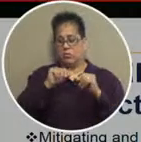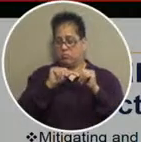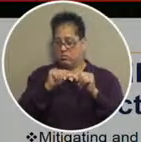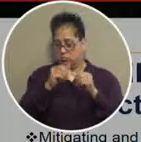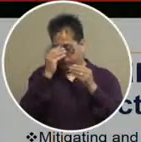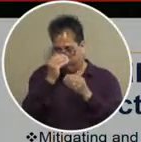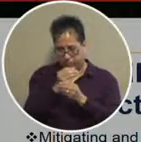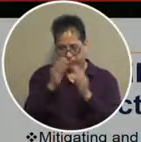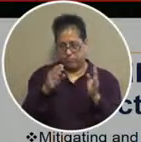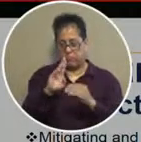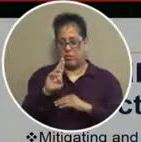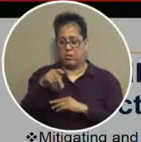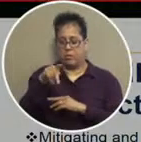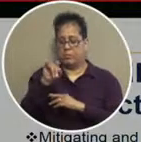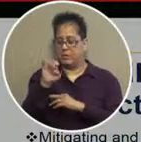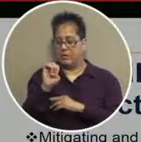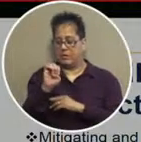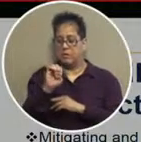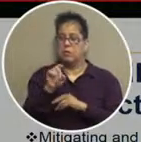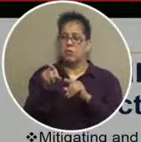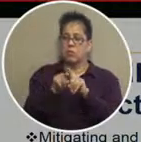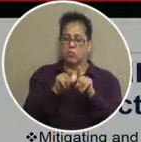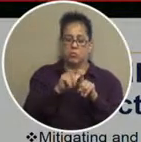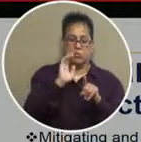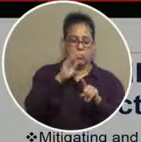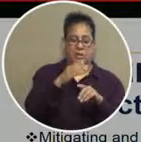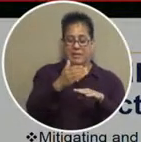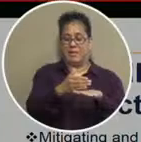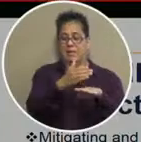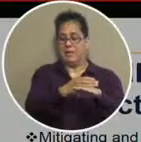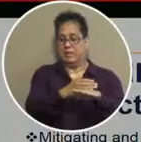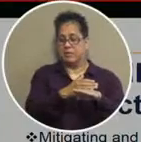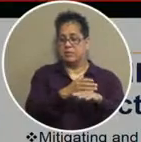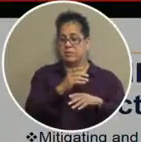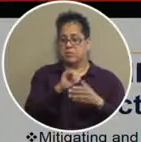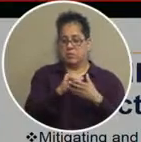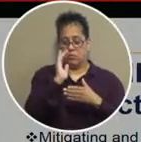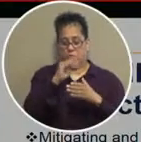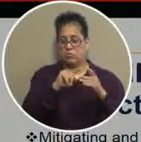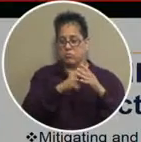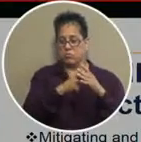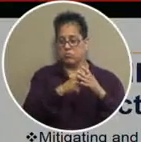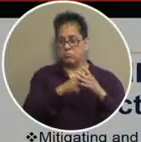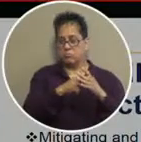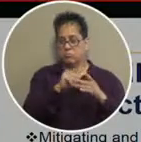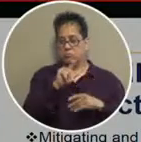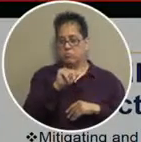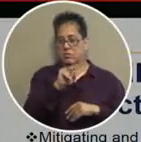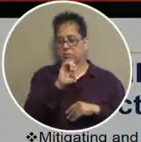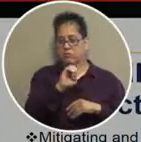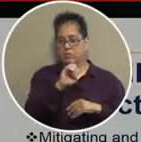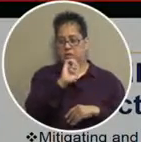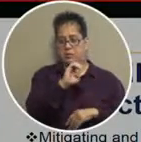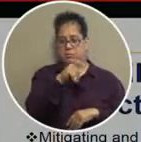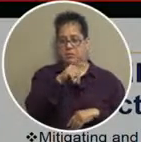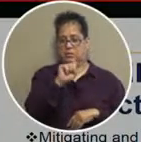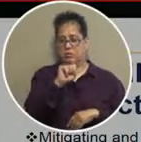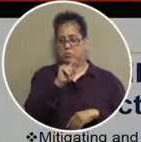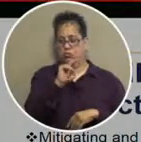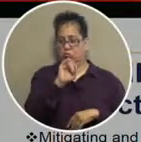up-to-date information, and later on you'll hear about the enhanced dashboards that will be coming on live soon on El Paso Strong.